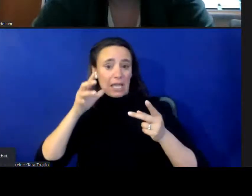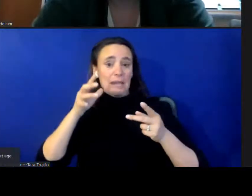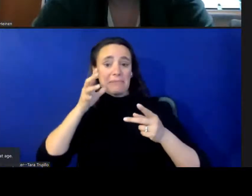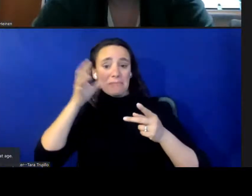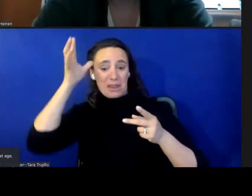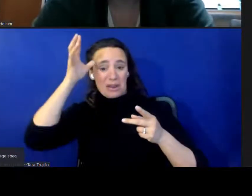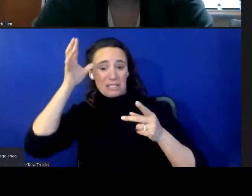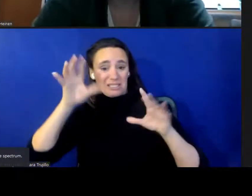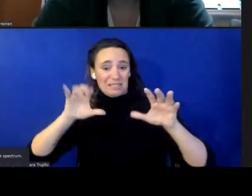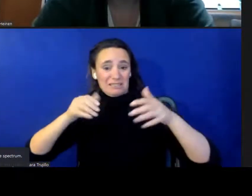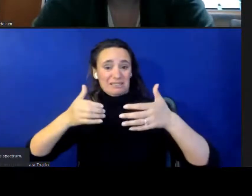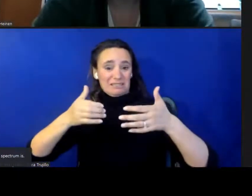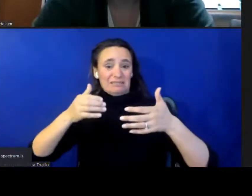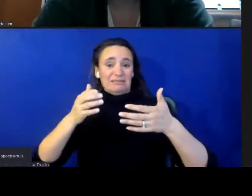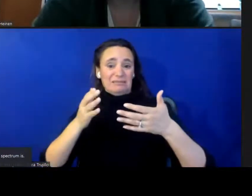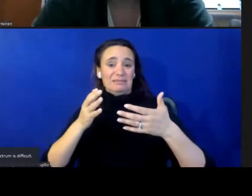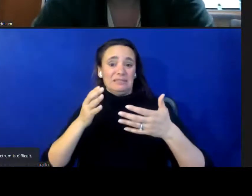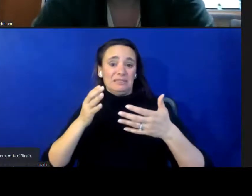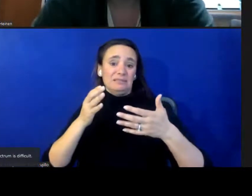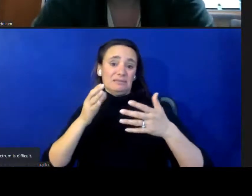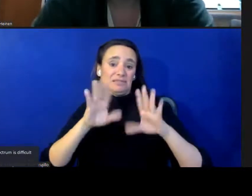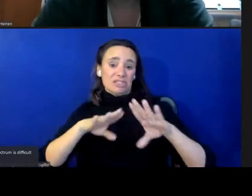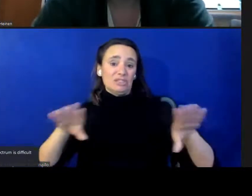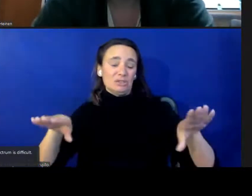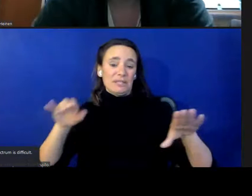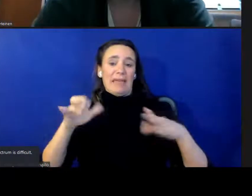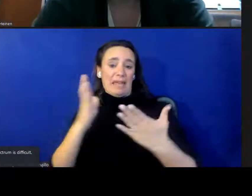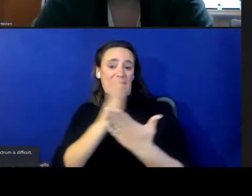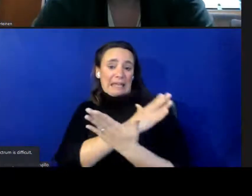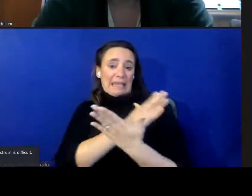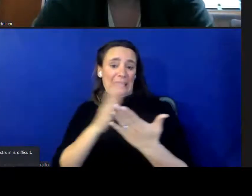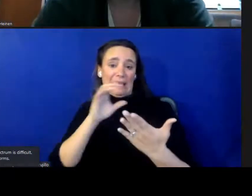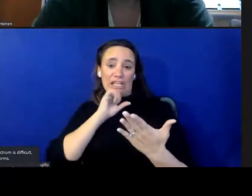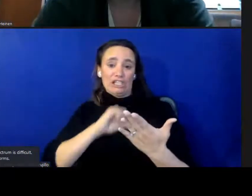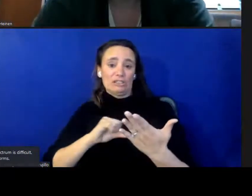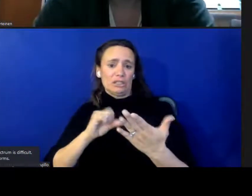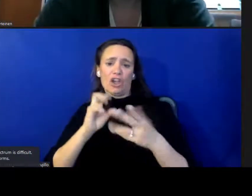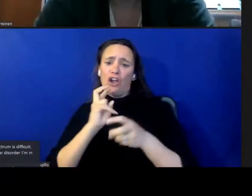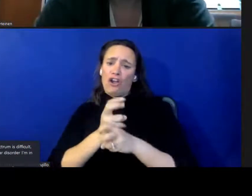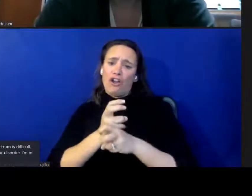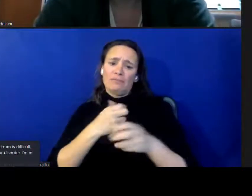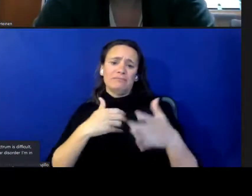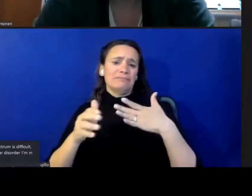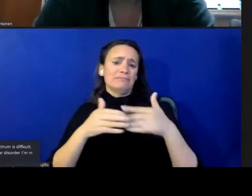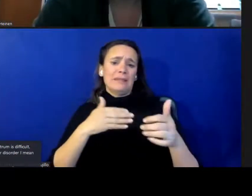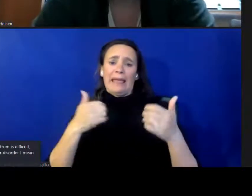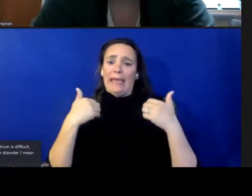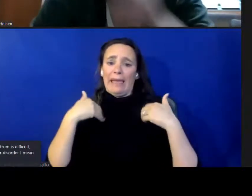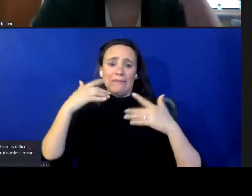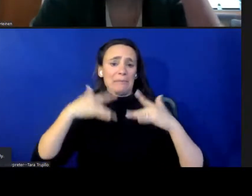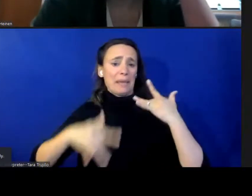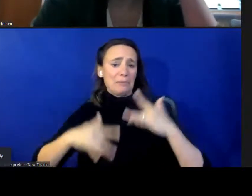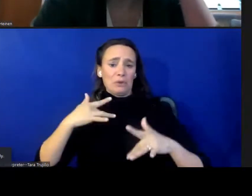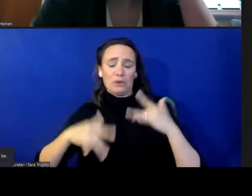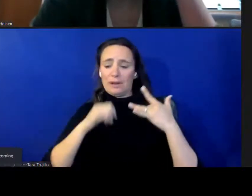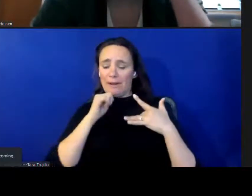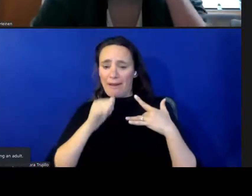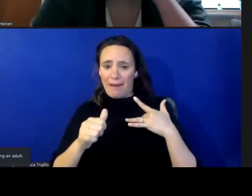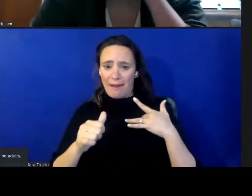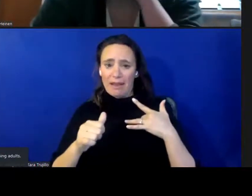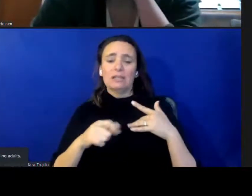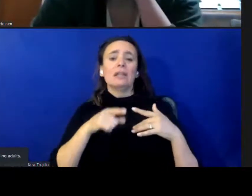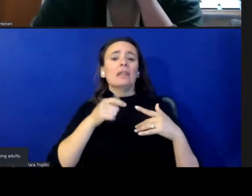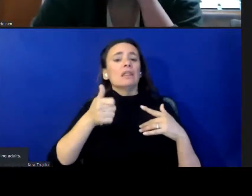age spectrum is difficult, even if they don't have bipolar disorder. I mean, they're basically becoming